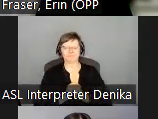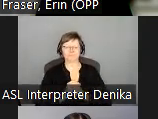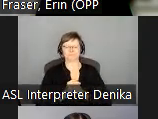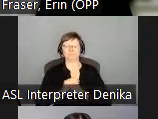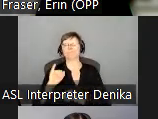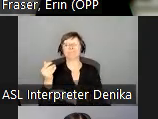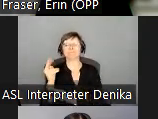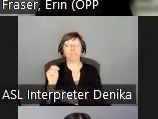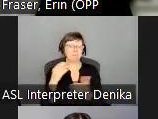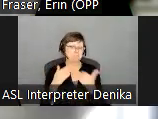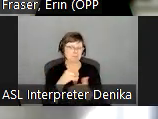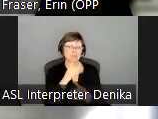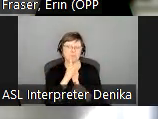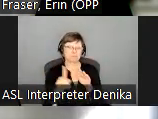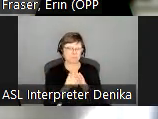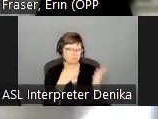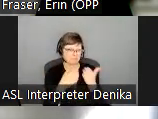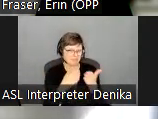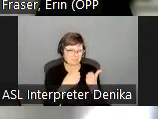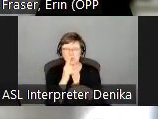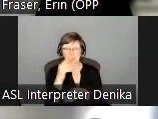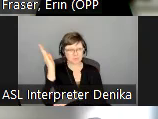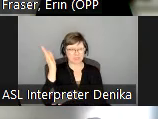be attending. I'm not quite sure who we'll have as a speaker, but